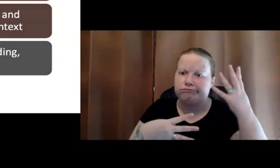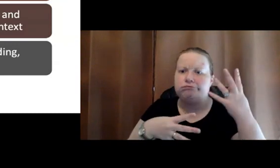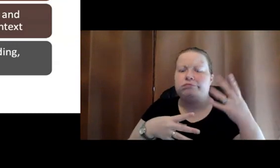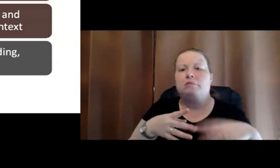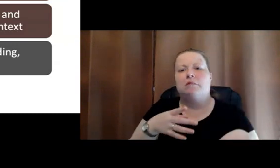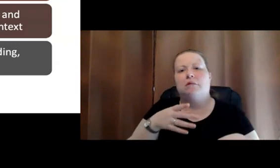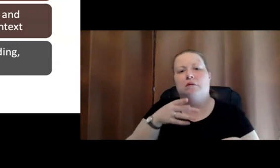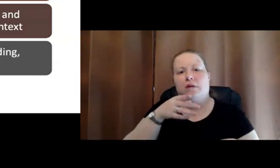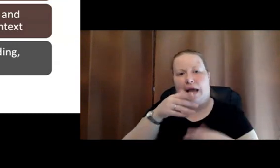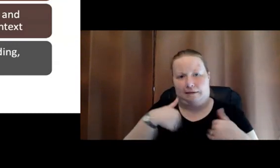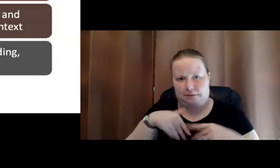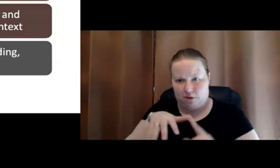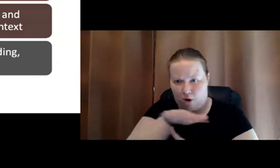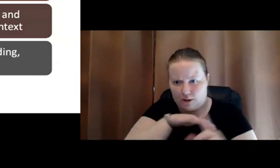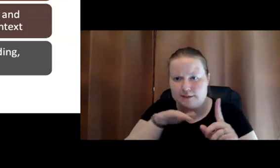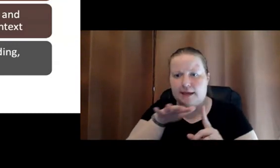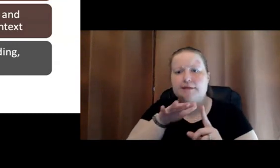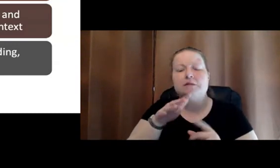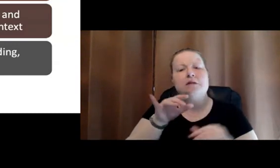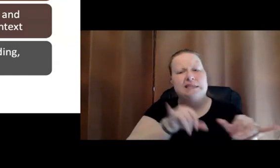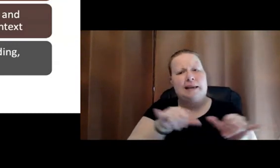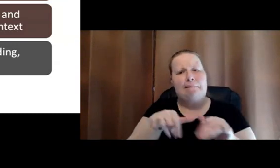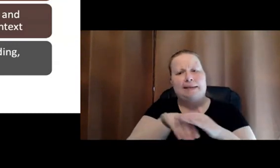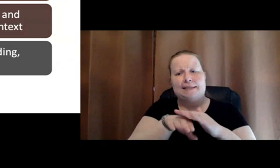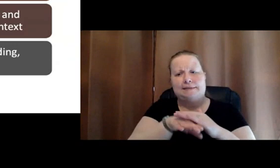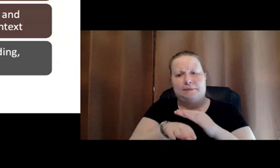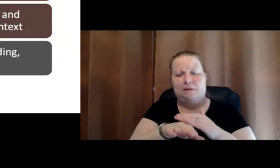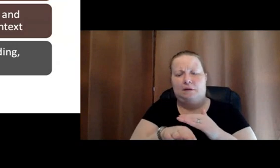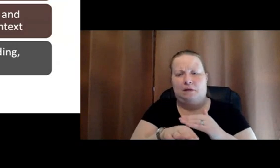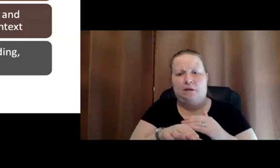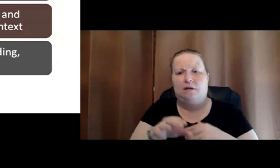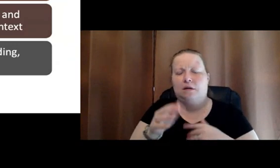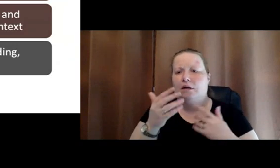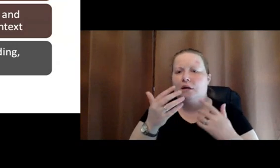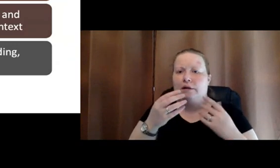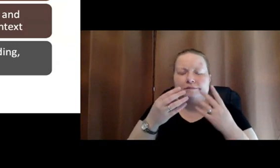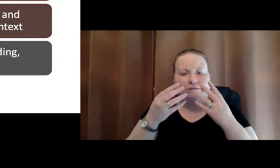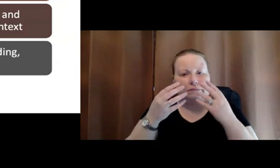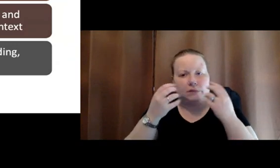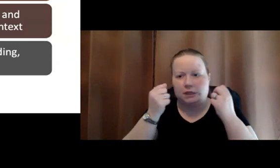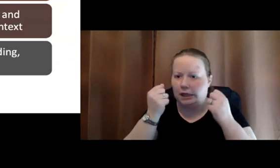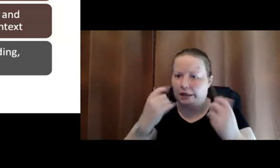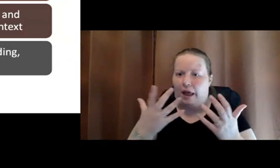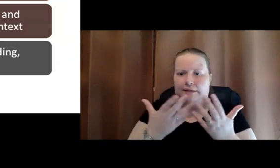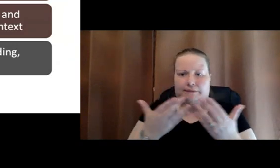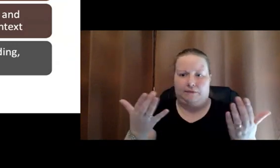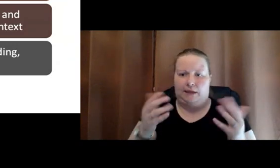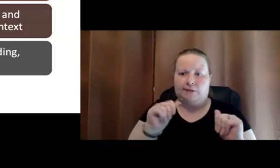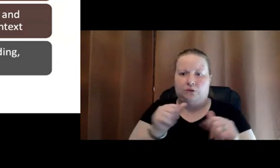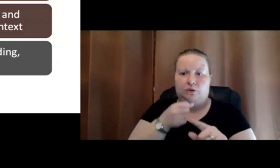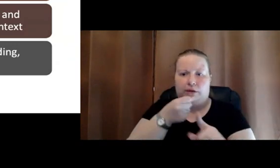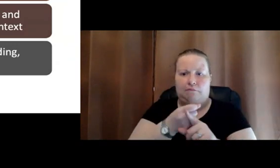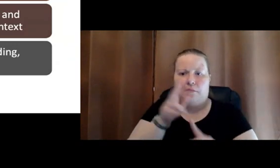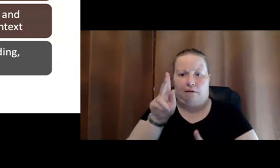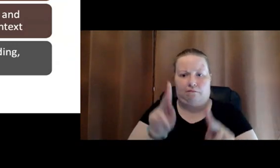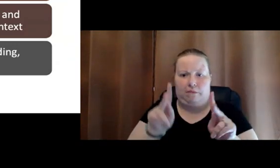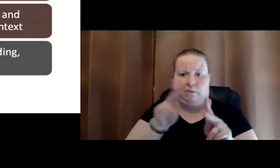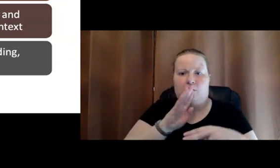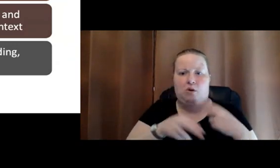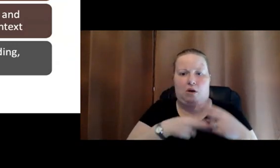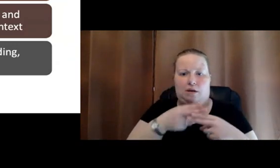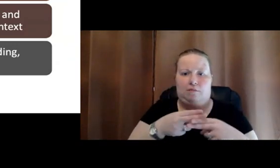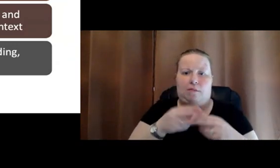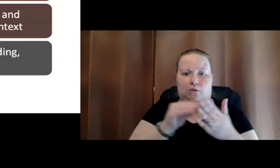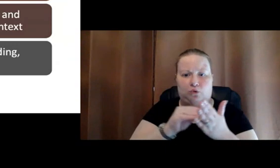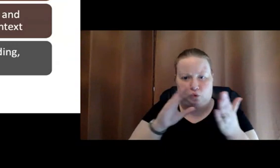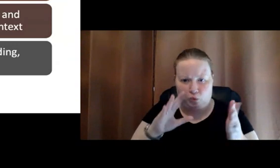lives in a context, and so does accessibility. You know, there's lots of things that can impact people when we're talking about students